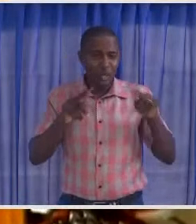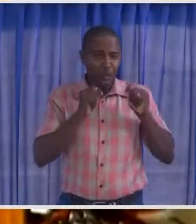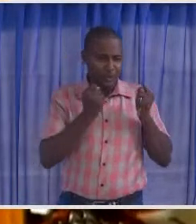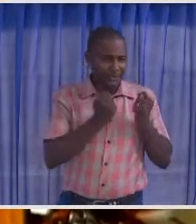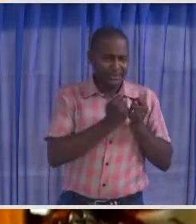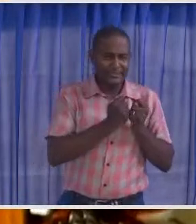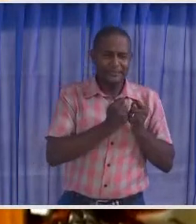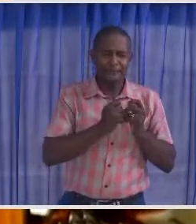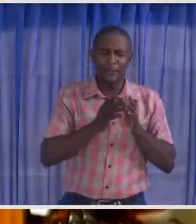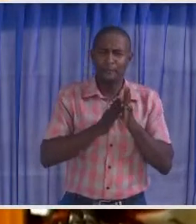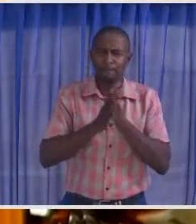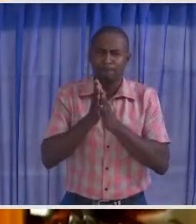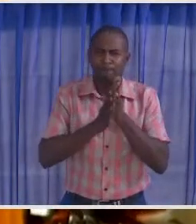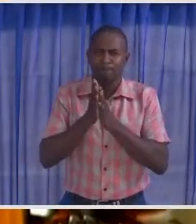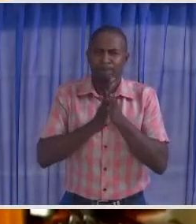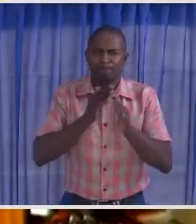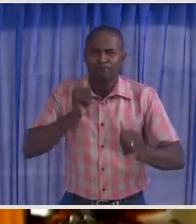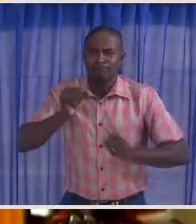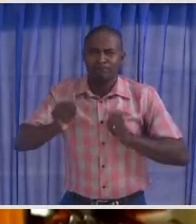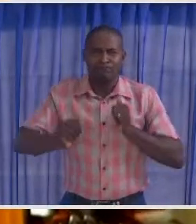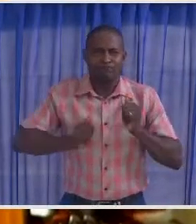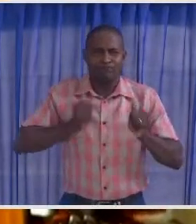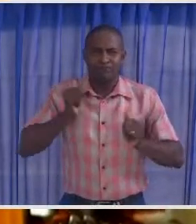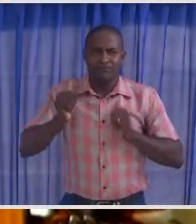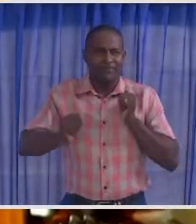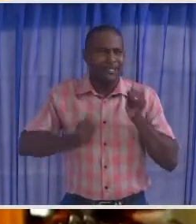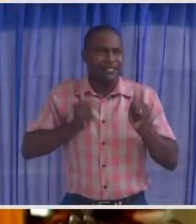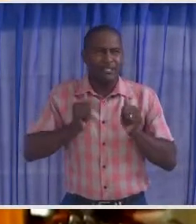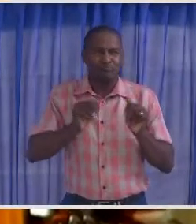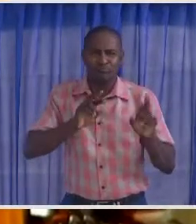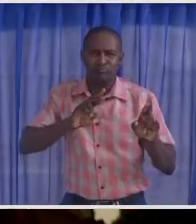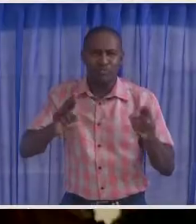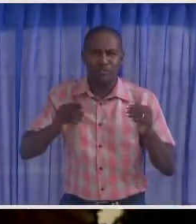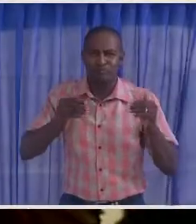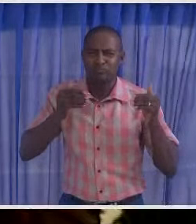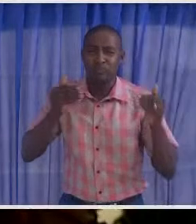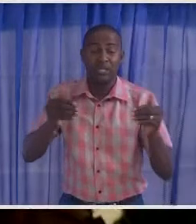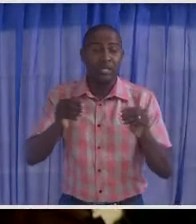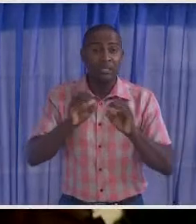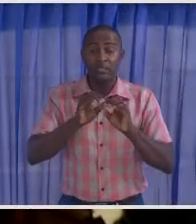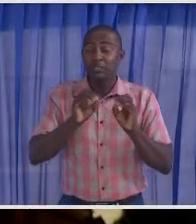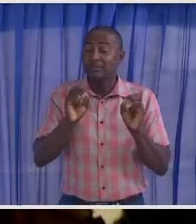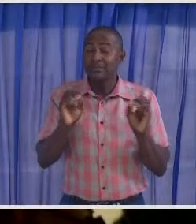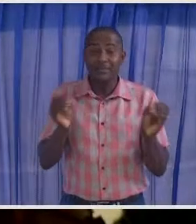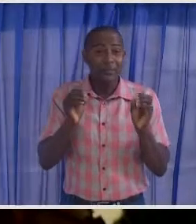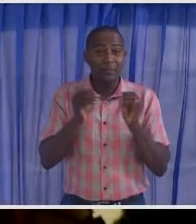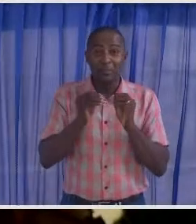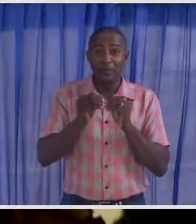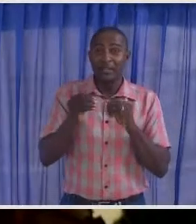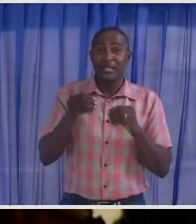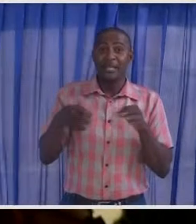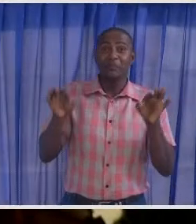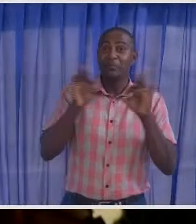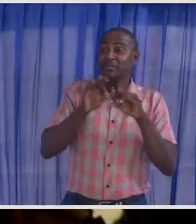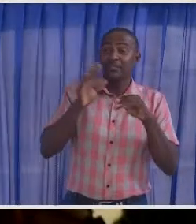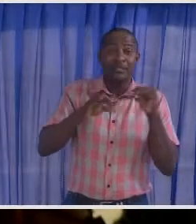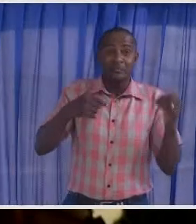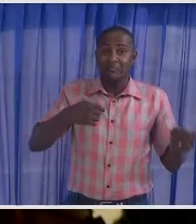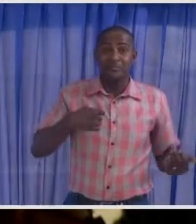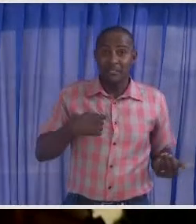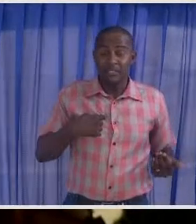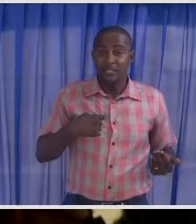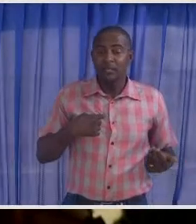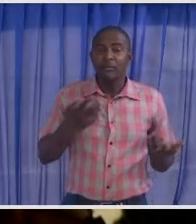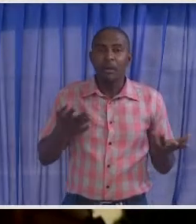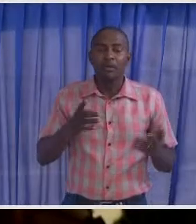passionate, they are enthusiastic, and nothing more is more important to me than the reality